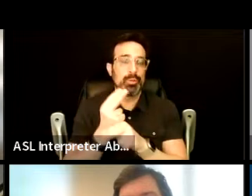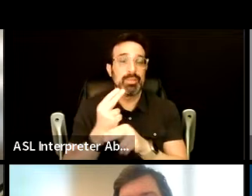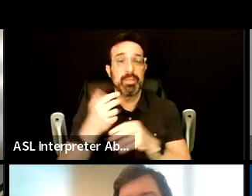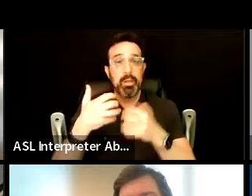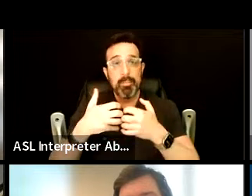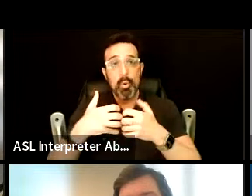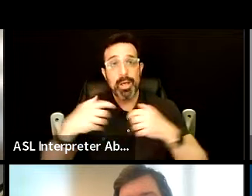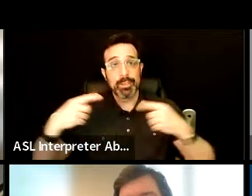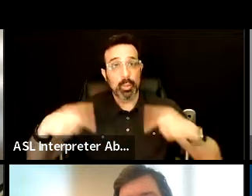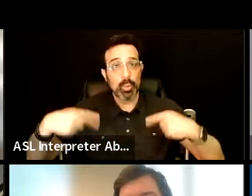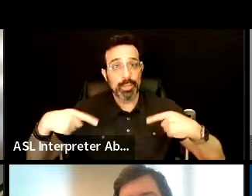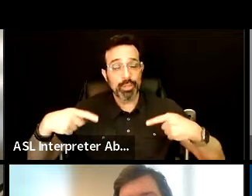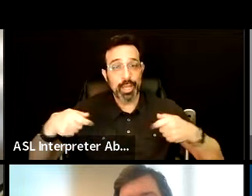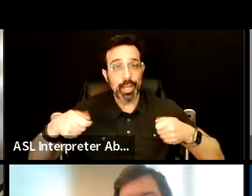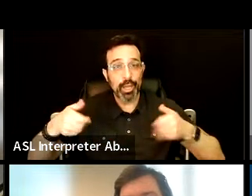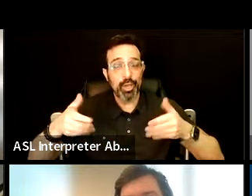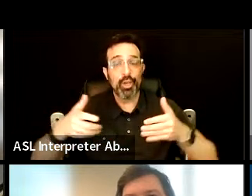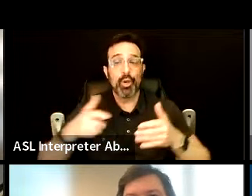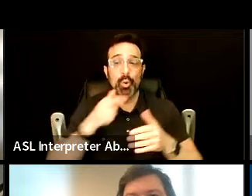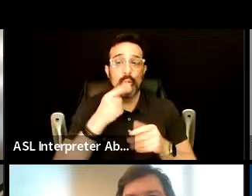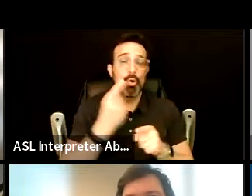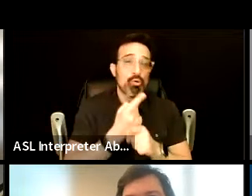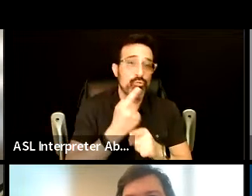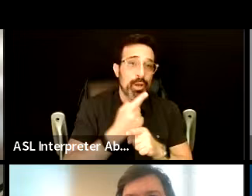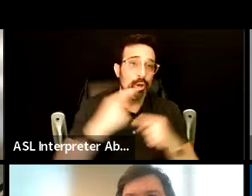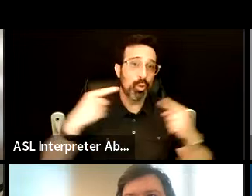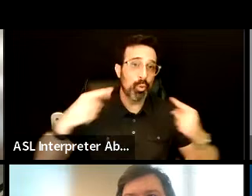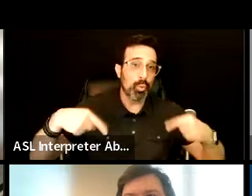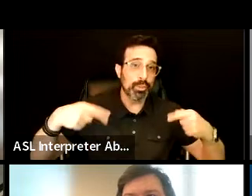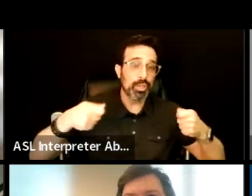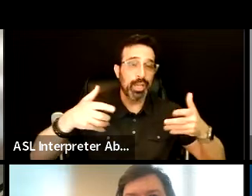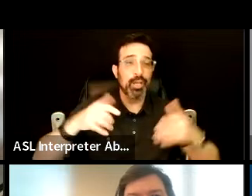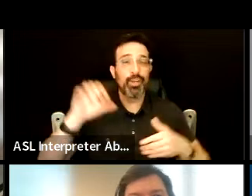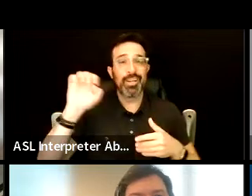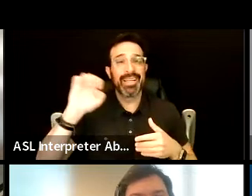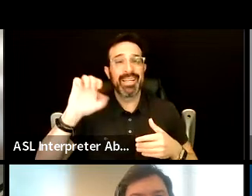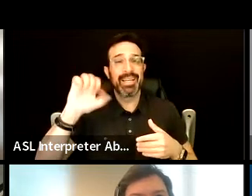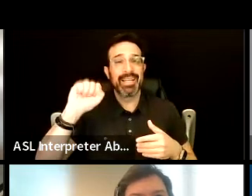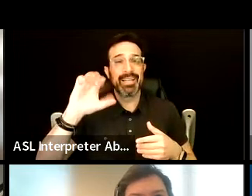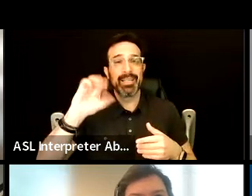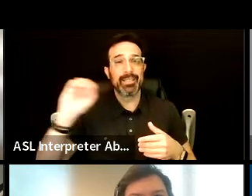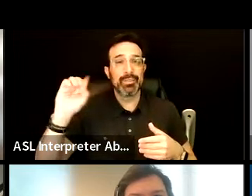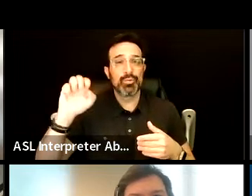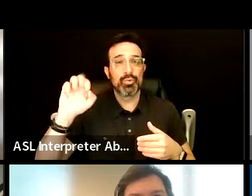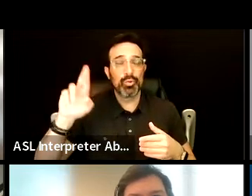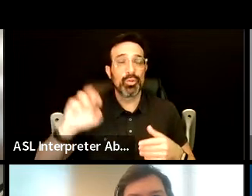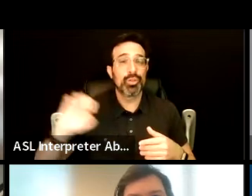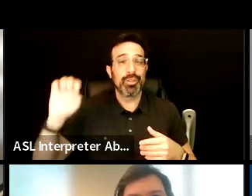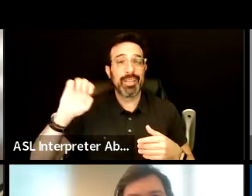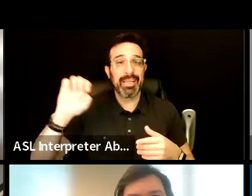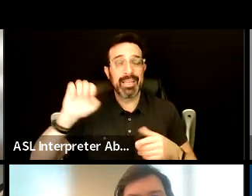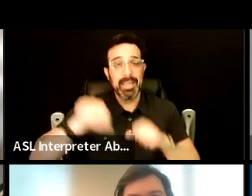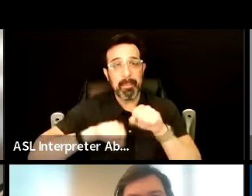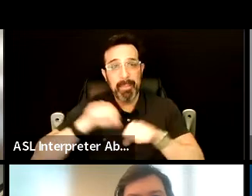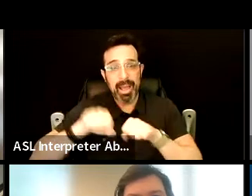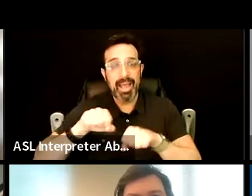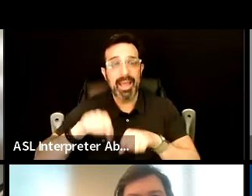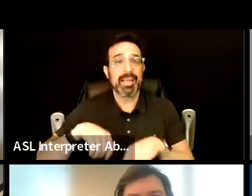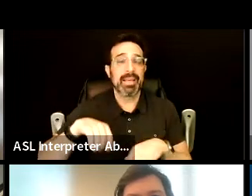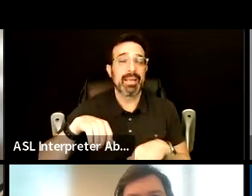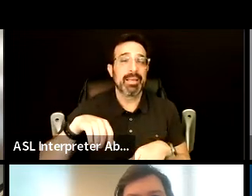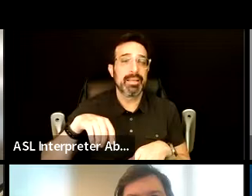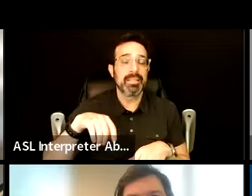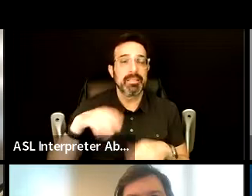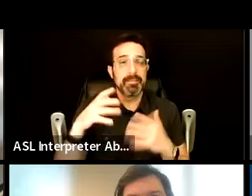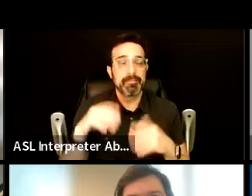motorized wheelchairs, people in regular wheelchairs, e-scooters, e-bikes, bikes, peds,